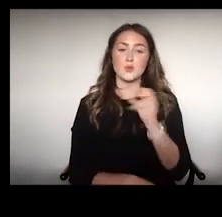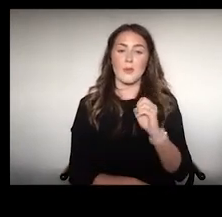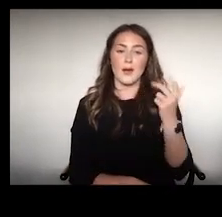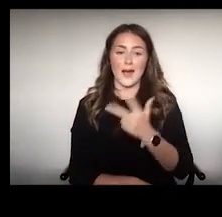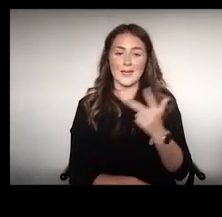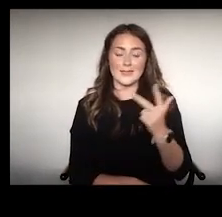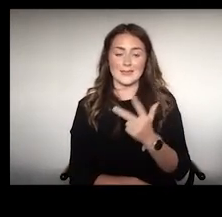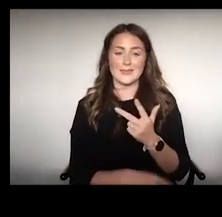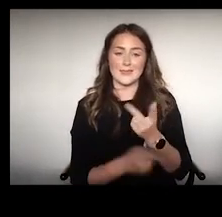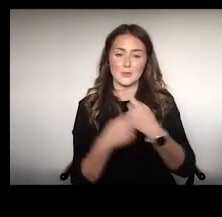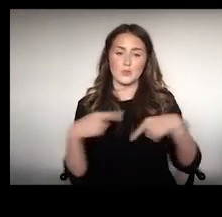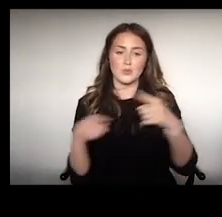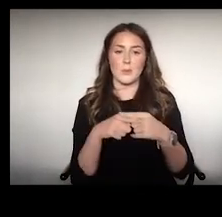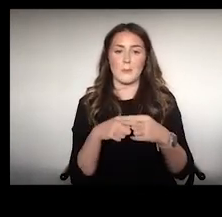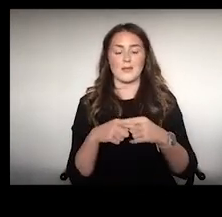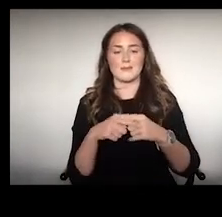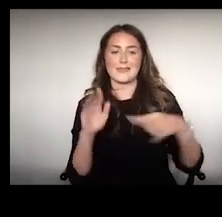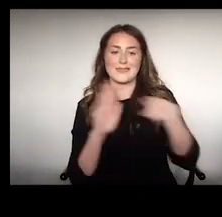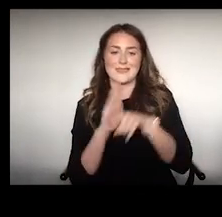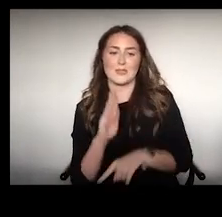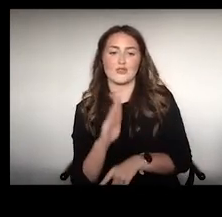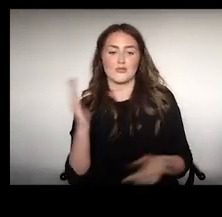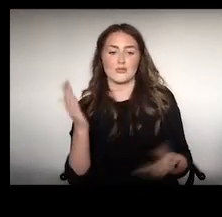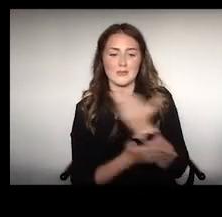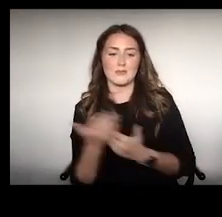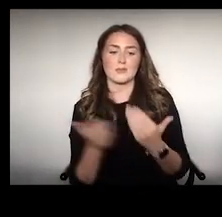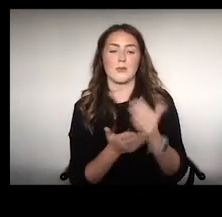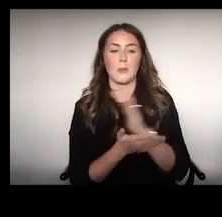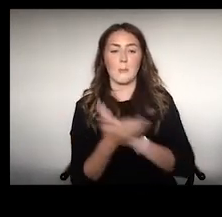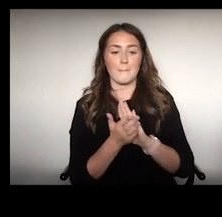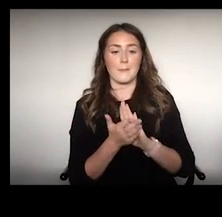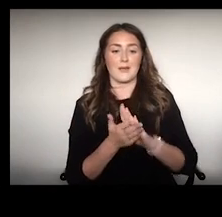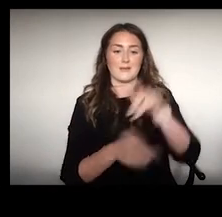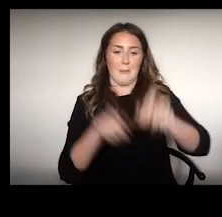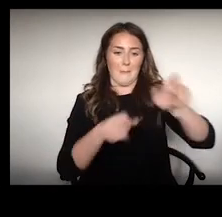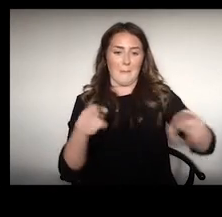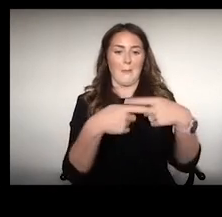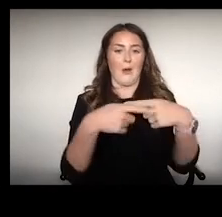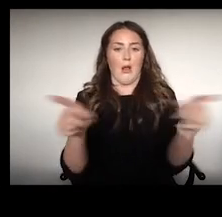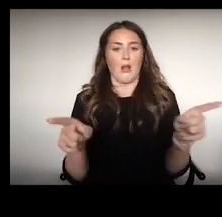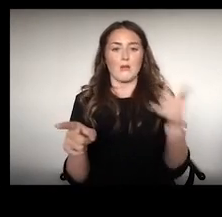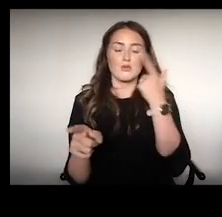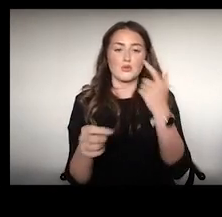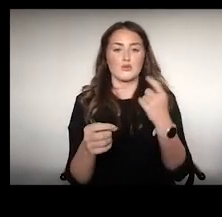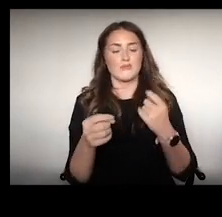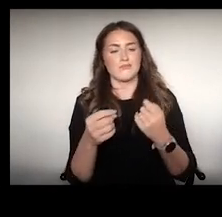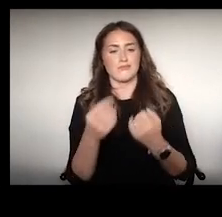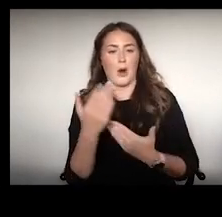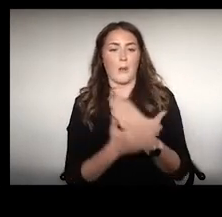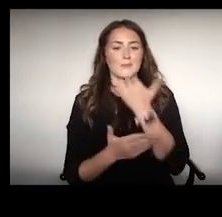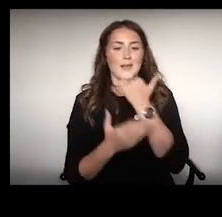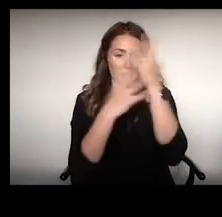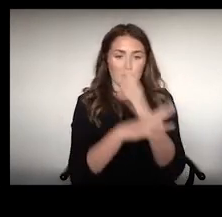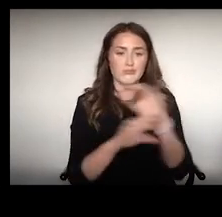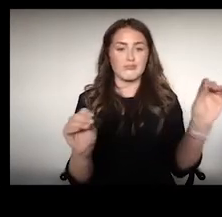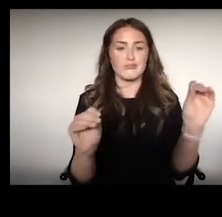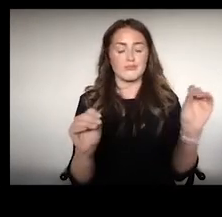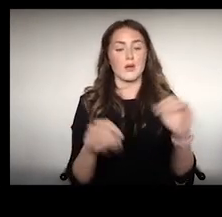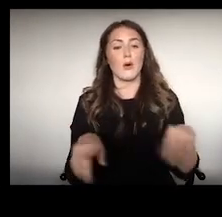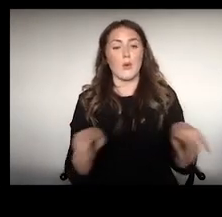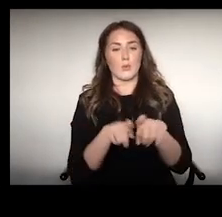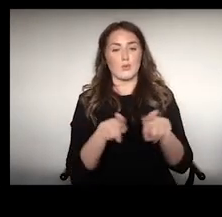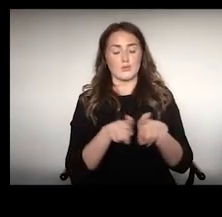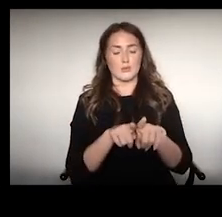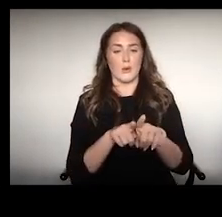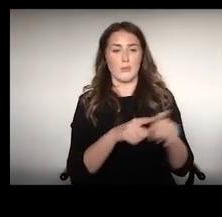your views. In 2018, we held a statutory consultation to provide members of the public and anyone with an interest in the